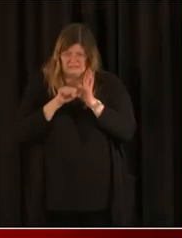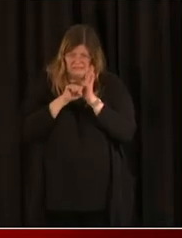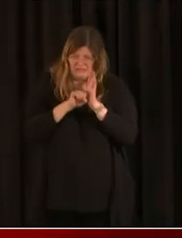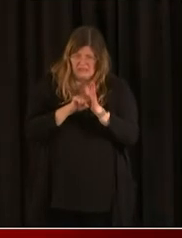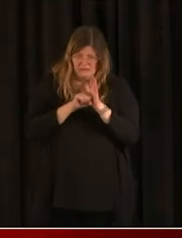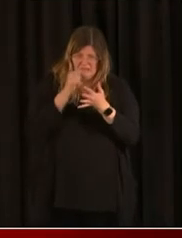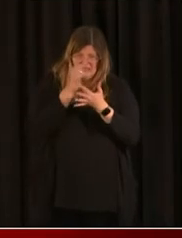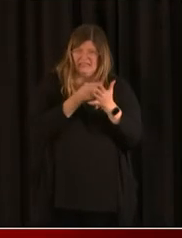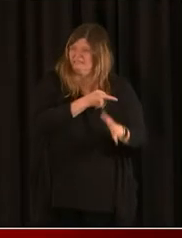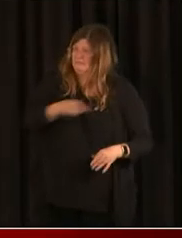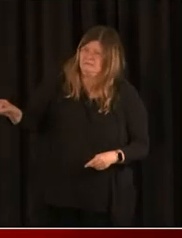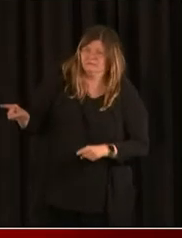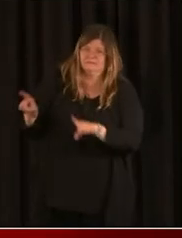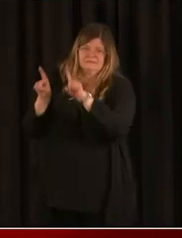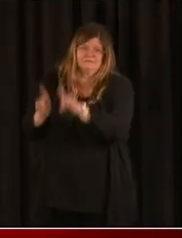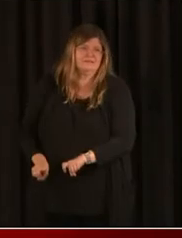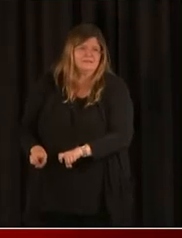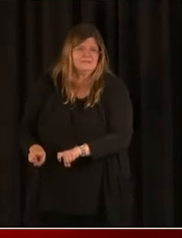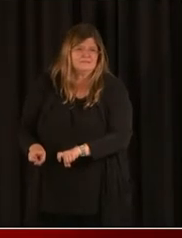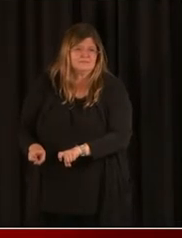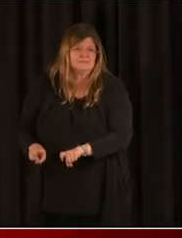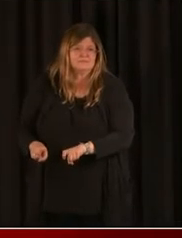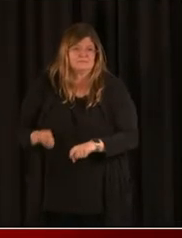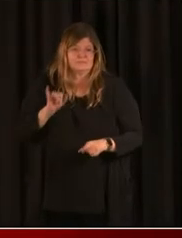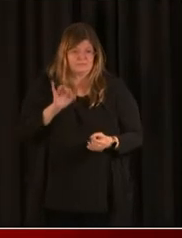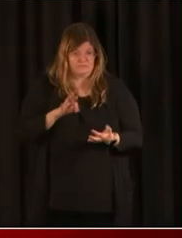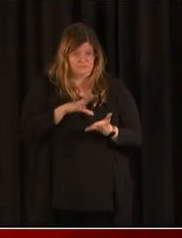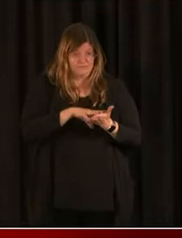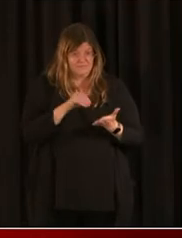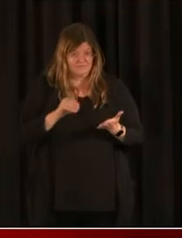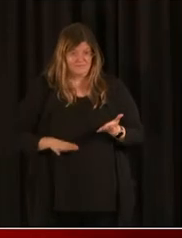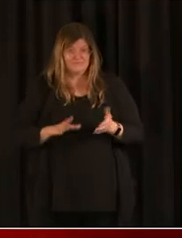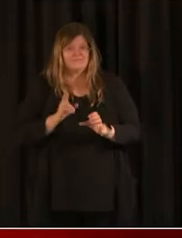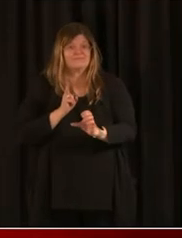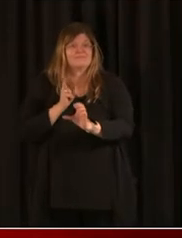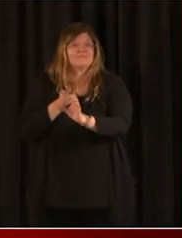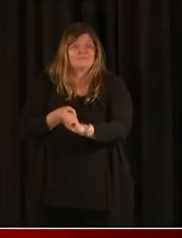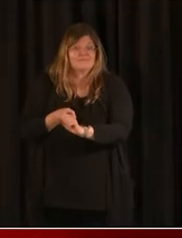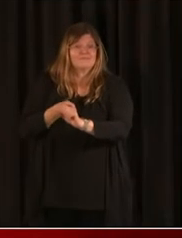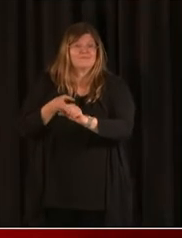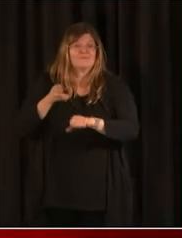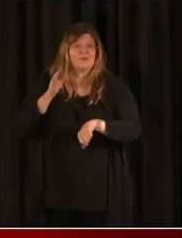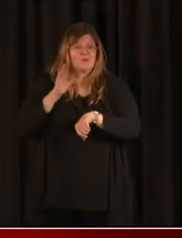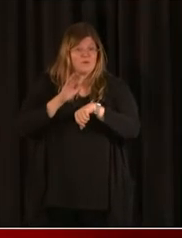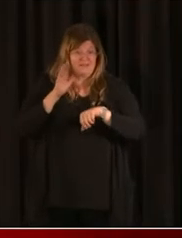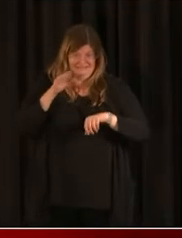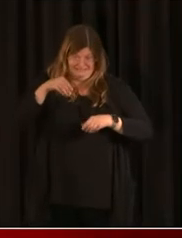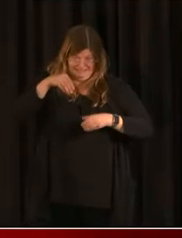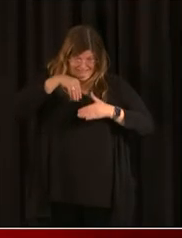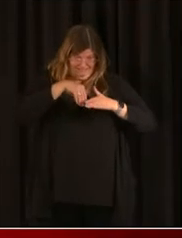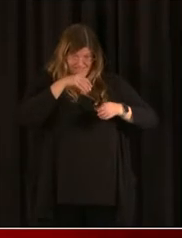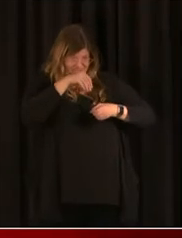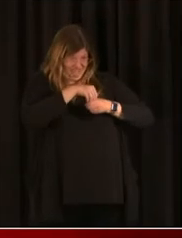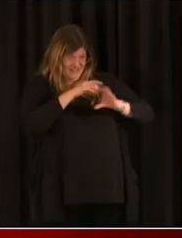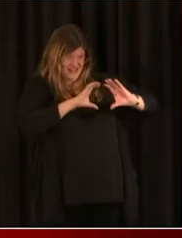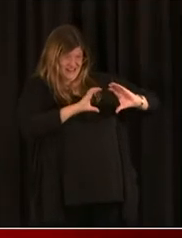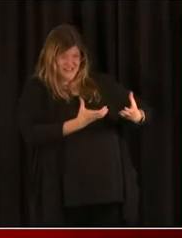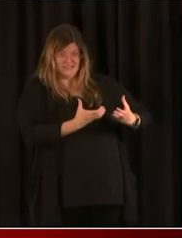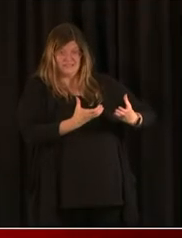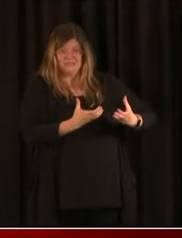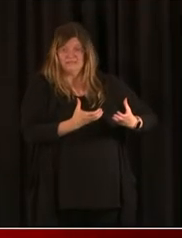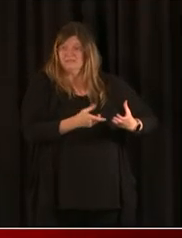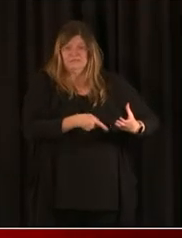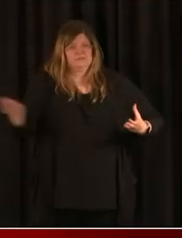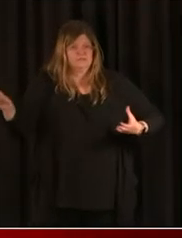sign consent forms, students are able to participate both in the on-site rapid and PCR testing if they